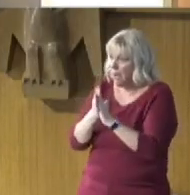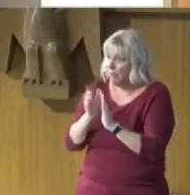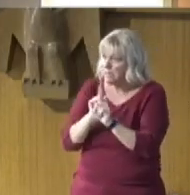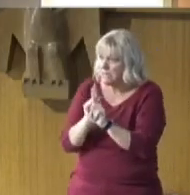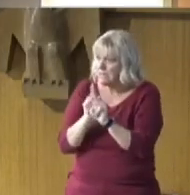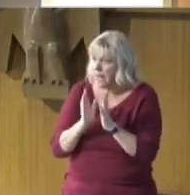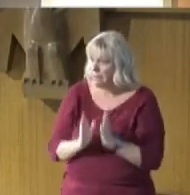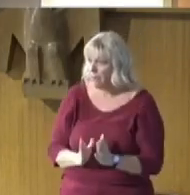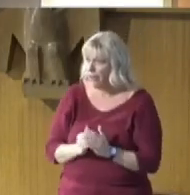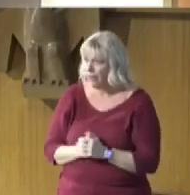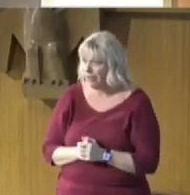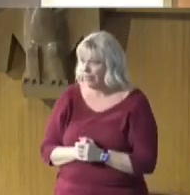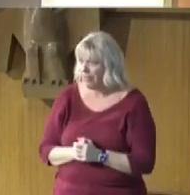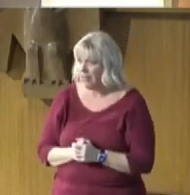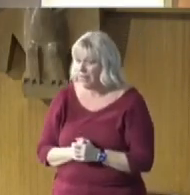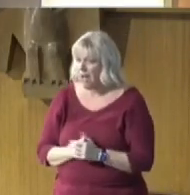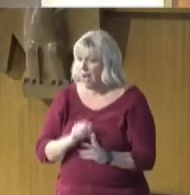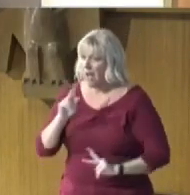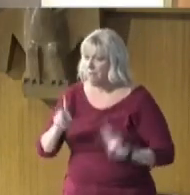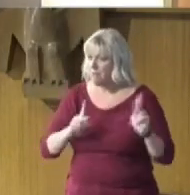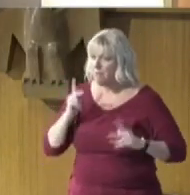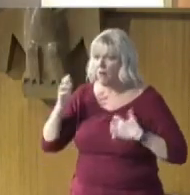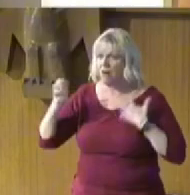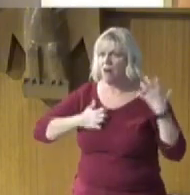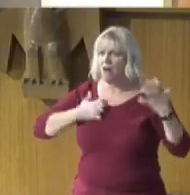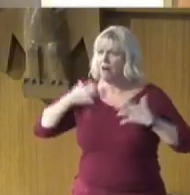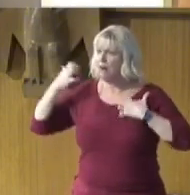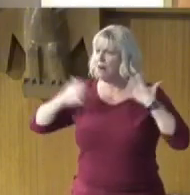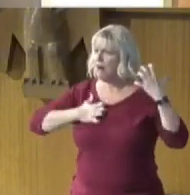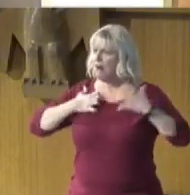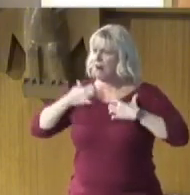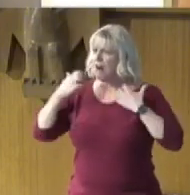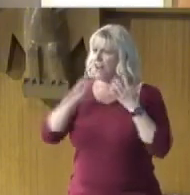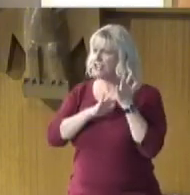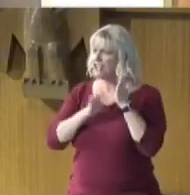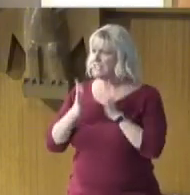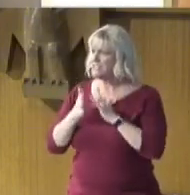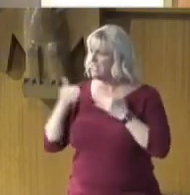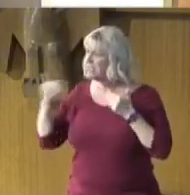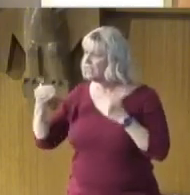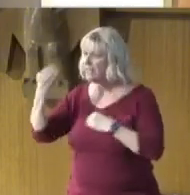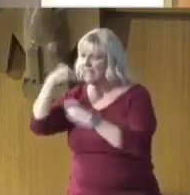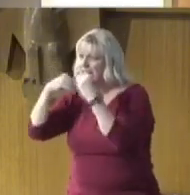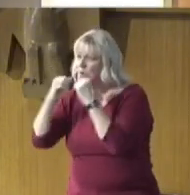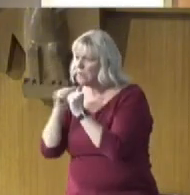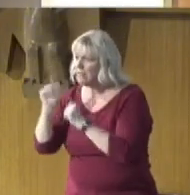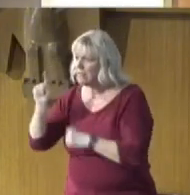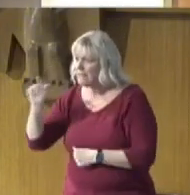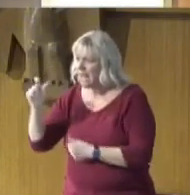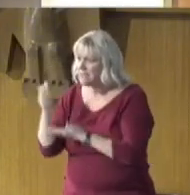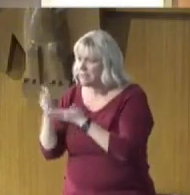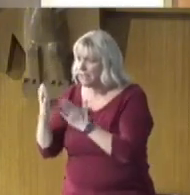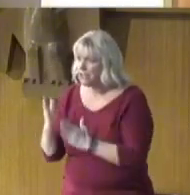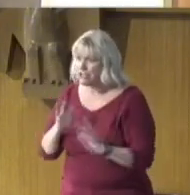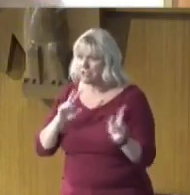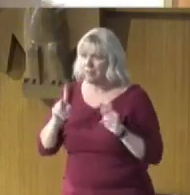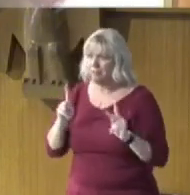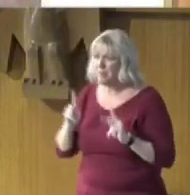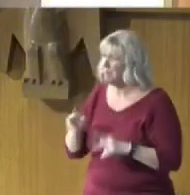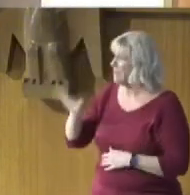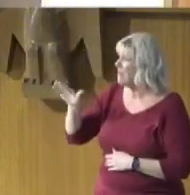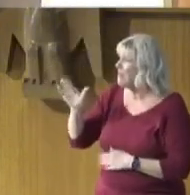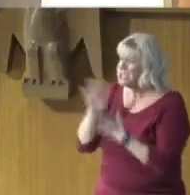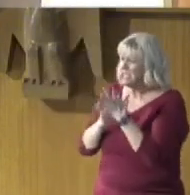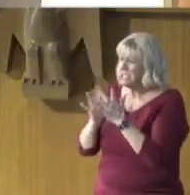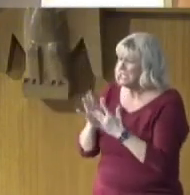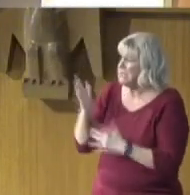this made people angry, as you can imagine, right? So angry that they confronted Jesus and they said, what reason